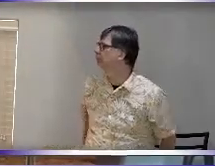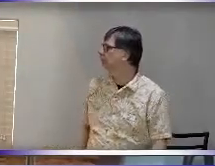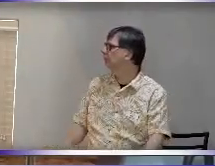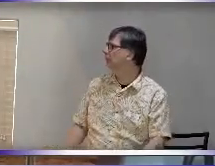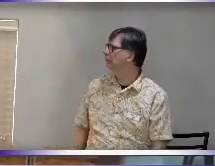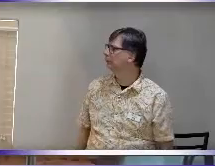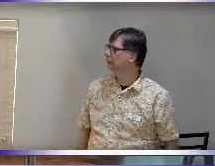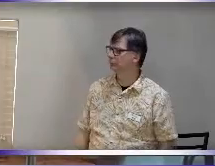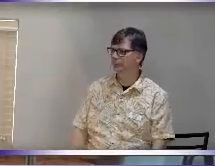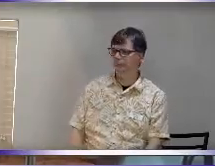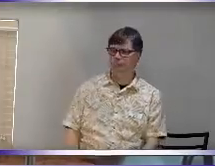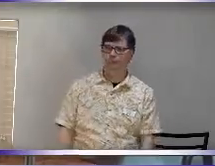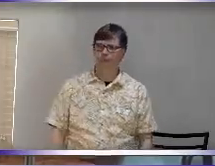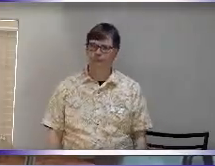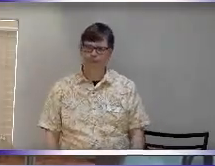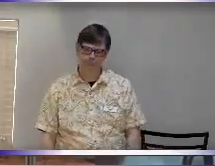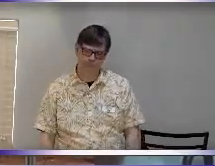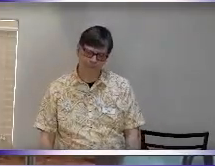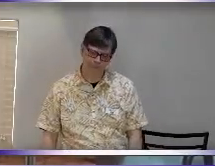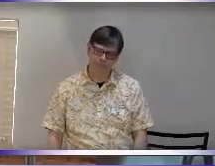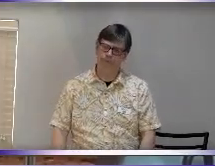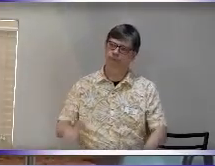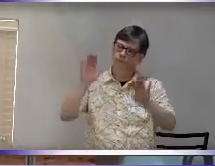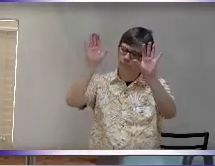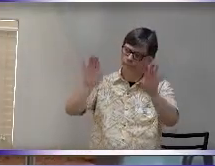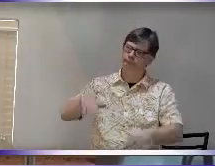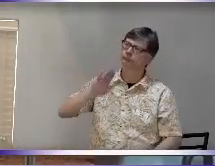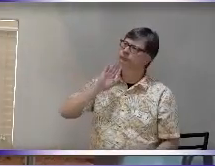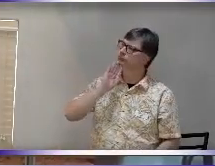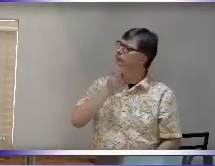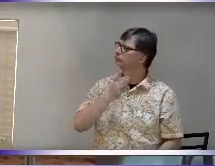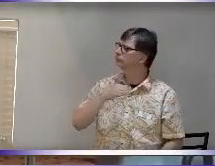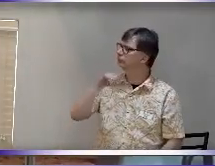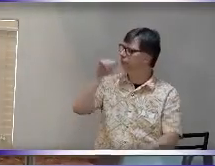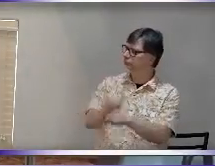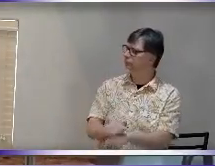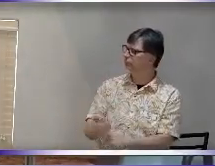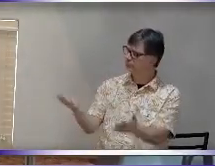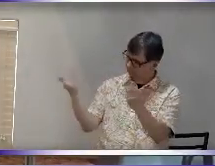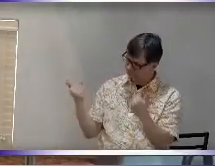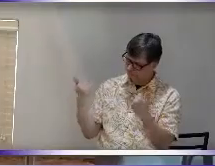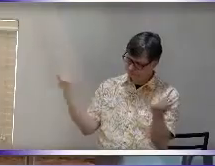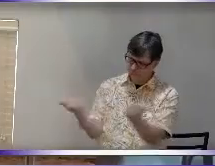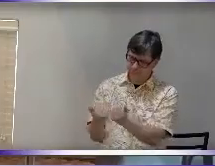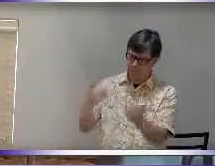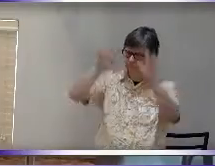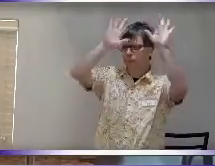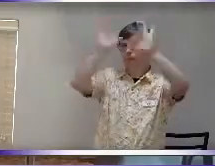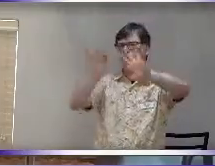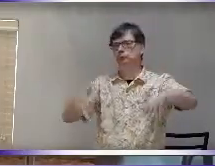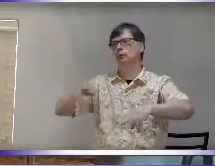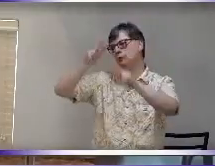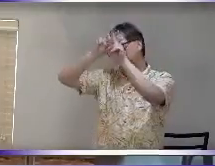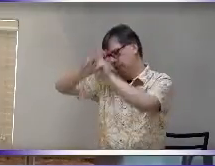and, you know, the snow falls down. For a little while, it's great, but heck, gravity comes along and all the snow falls to the